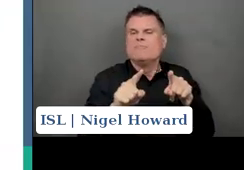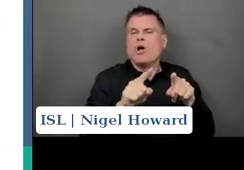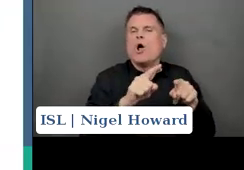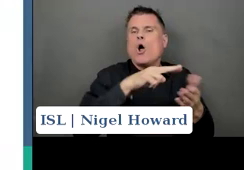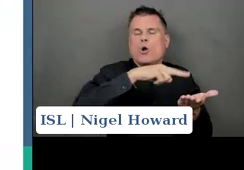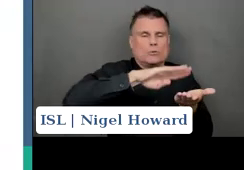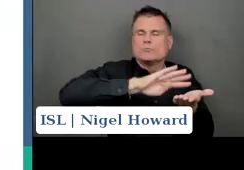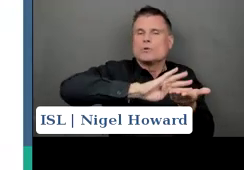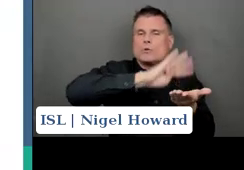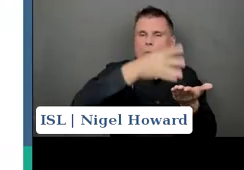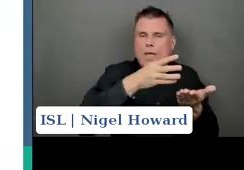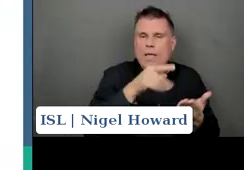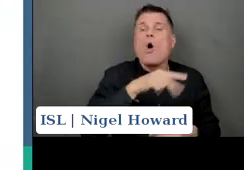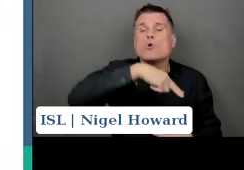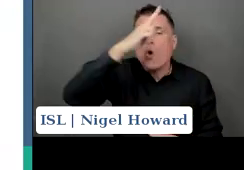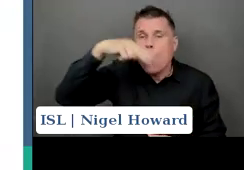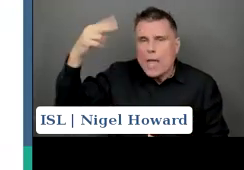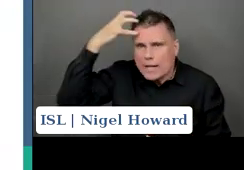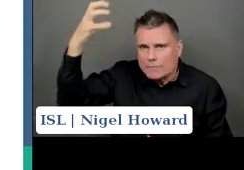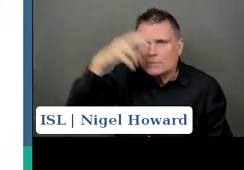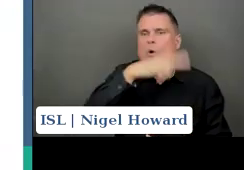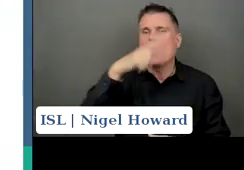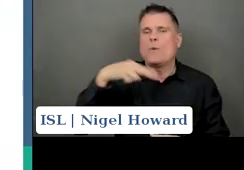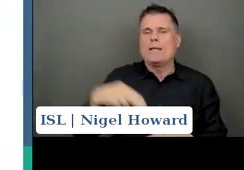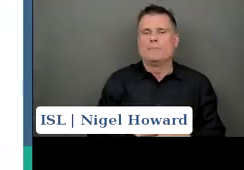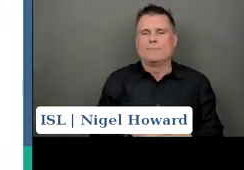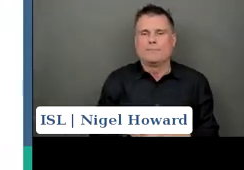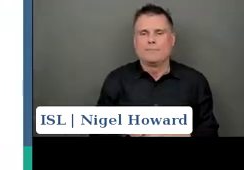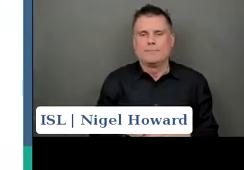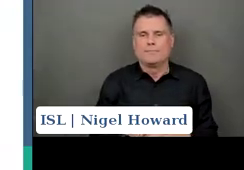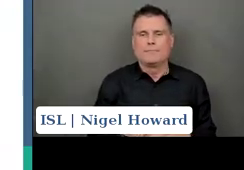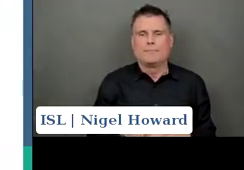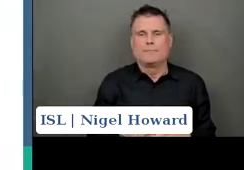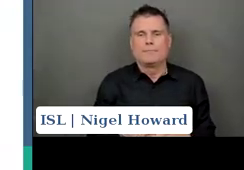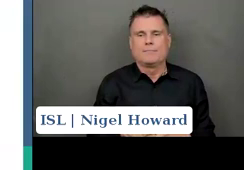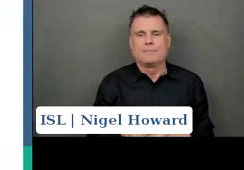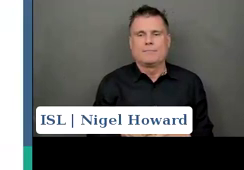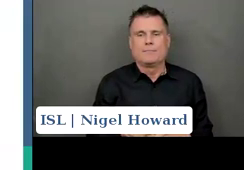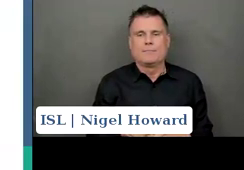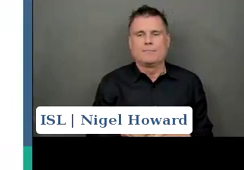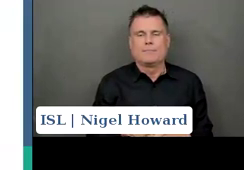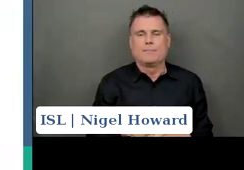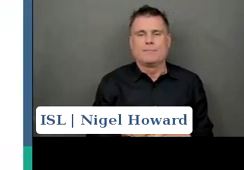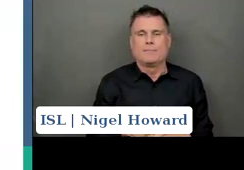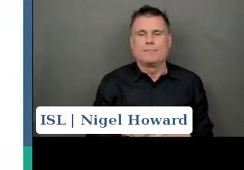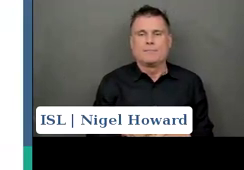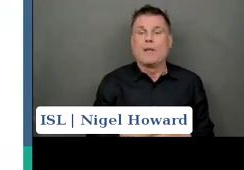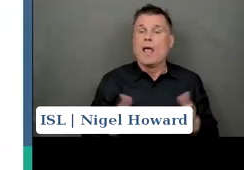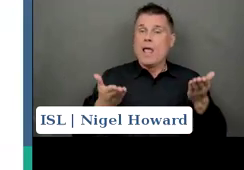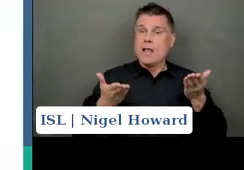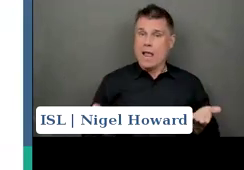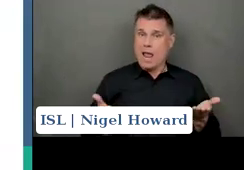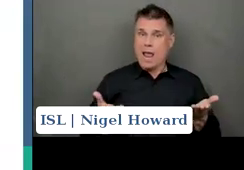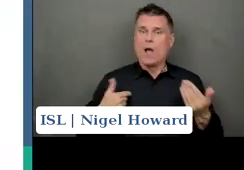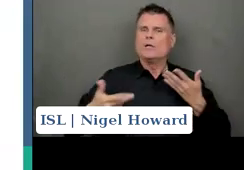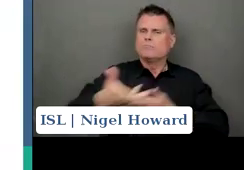jointly with these partners and kindly supported in addition by DFAT of Australia, will discuss some of the core modules of this